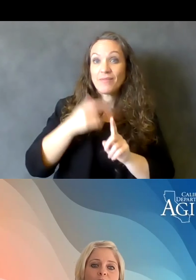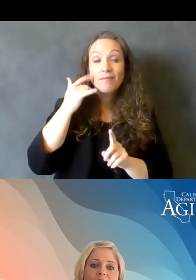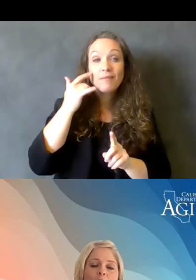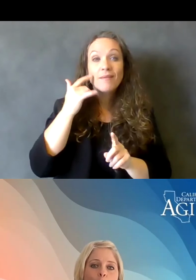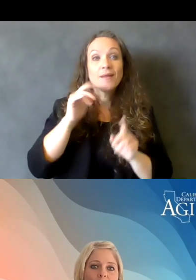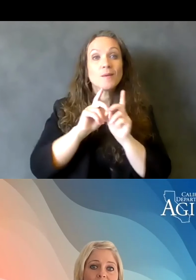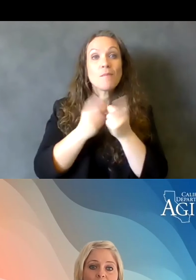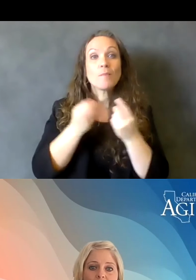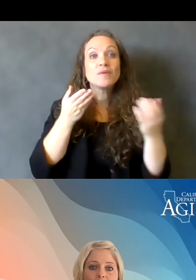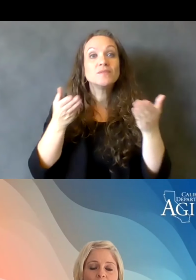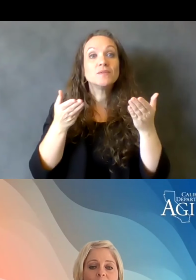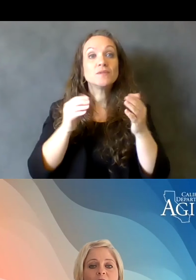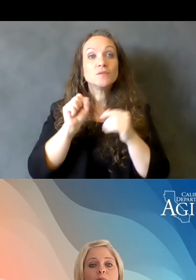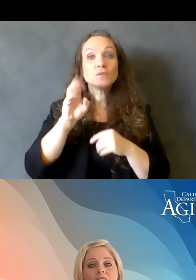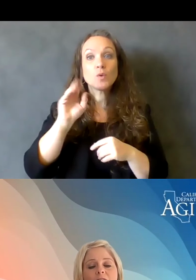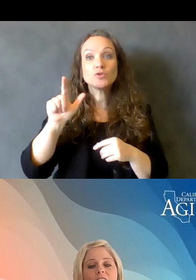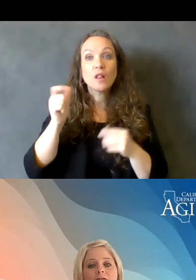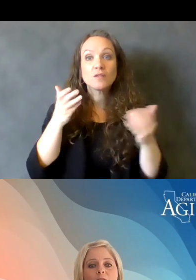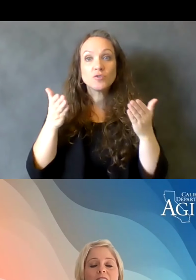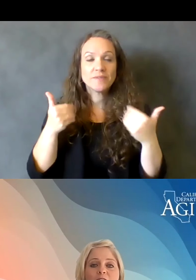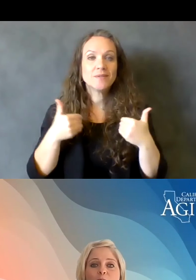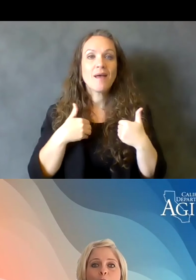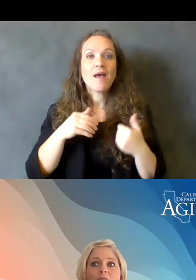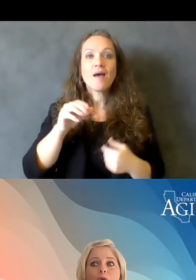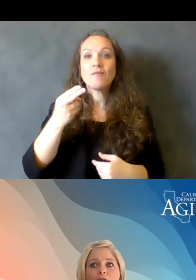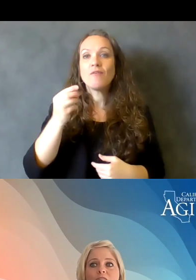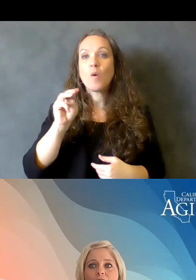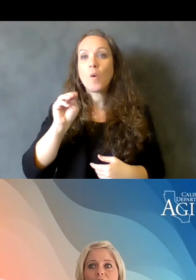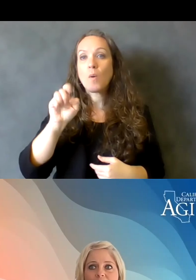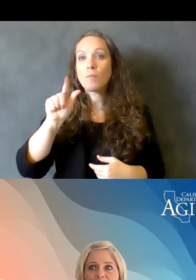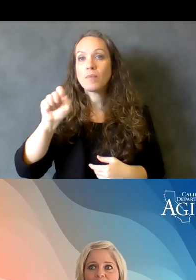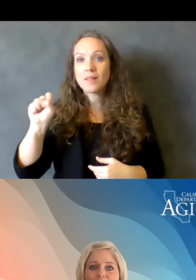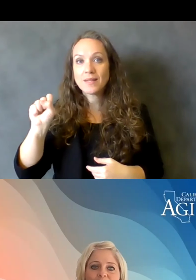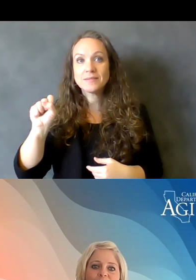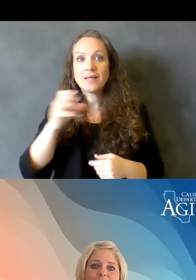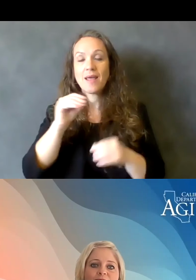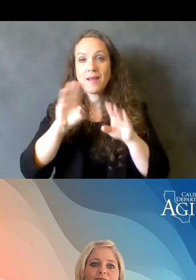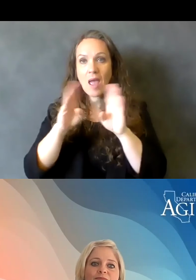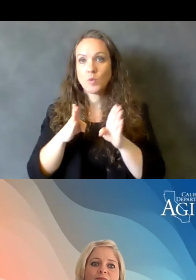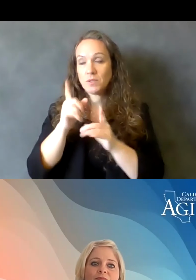a housing and homelessness learning forum specifically focused on supporting older adults.